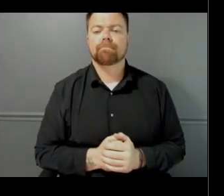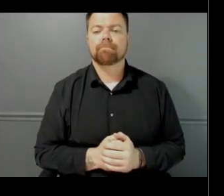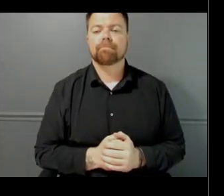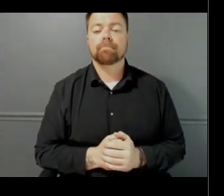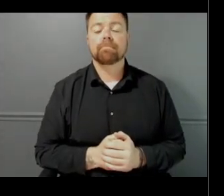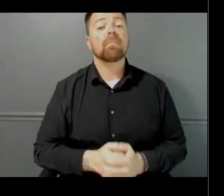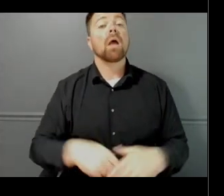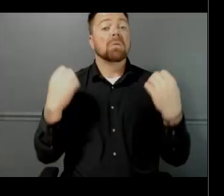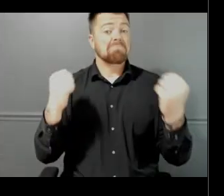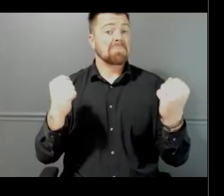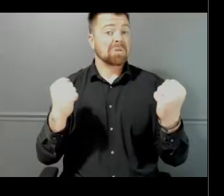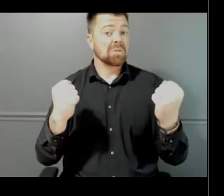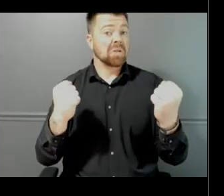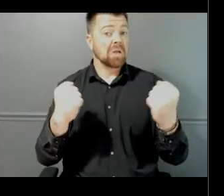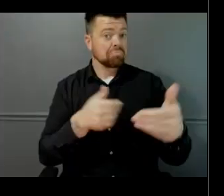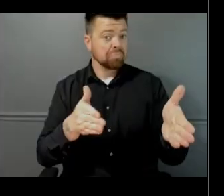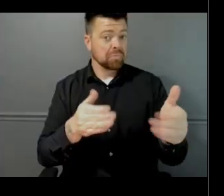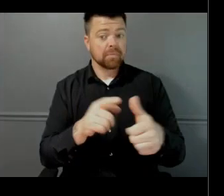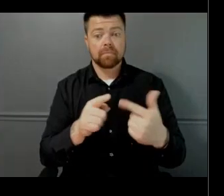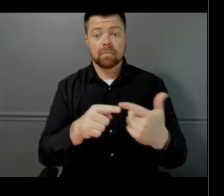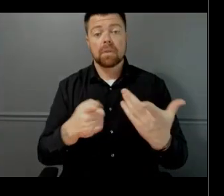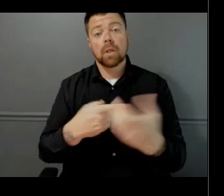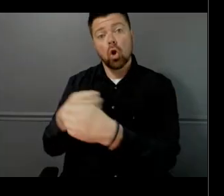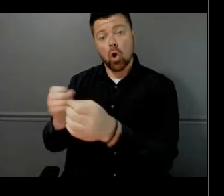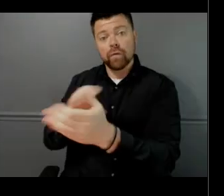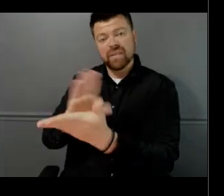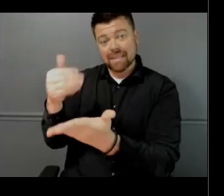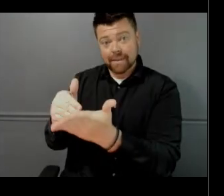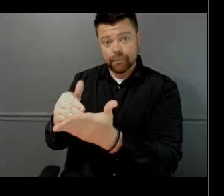fitness rooms, and office centers.